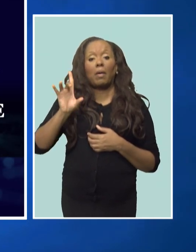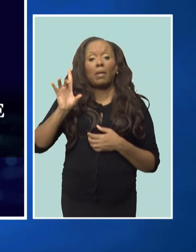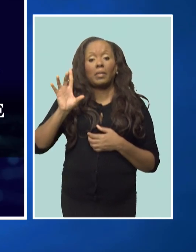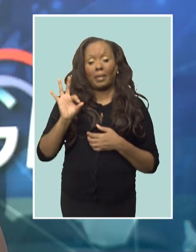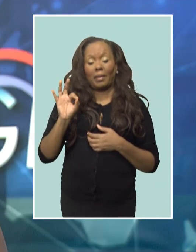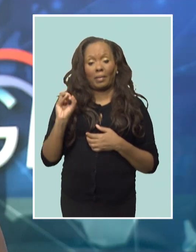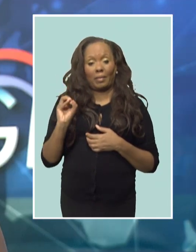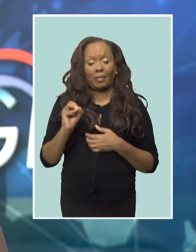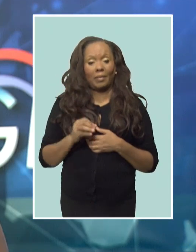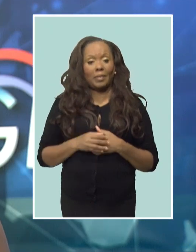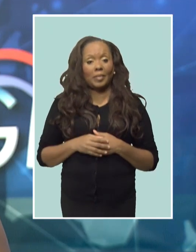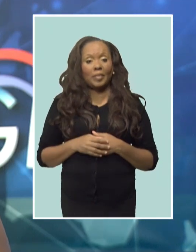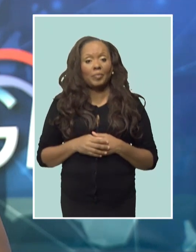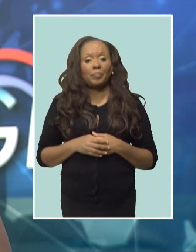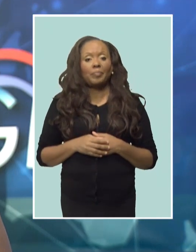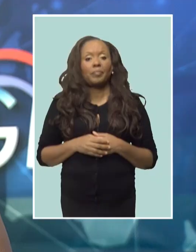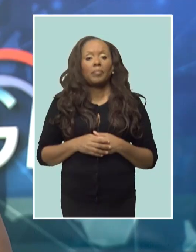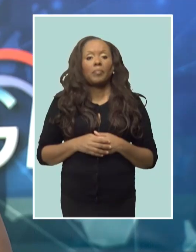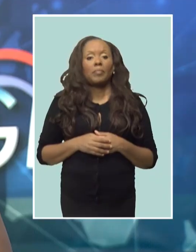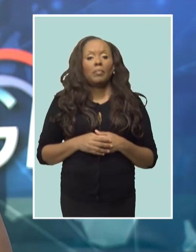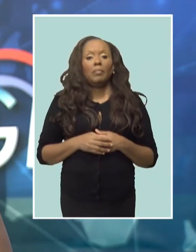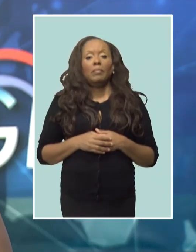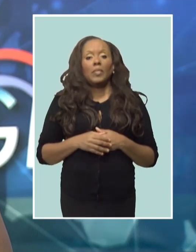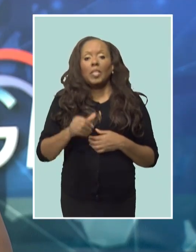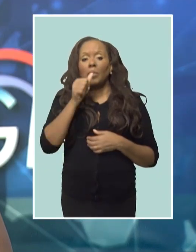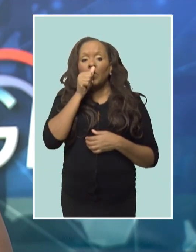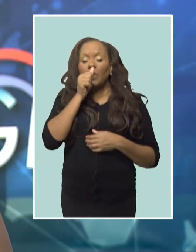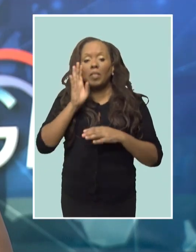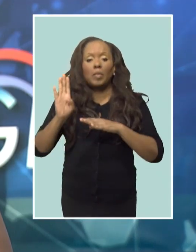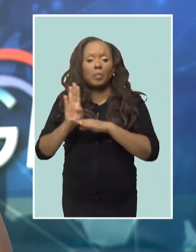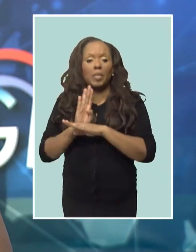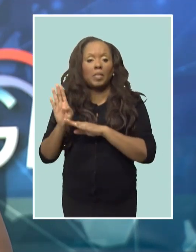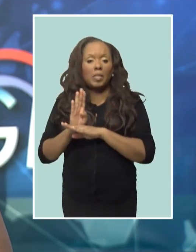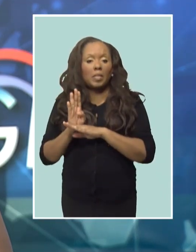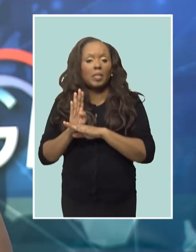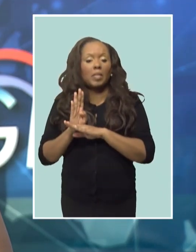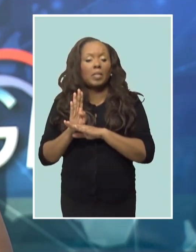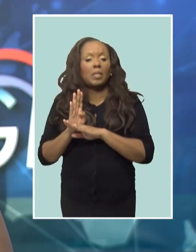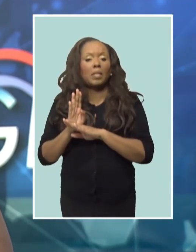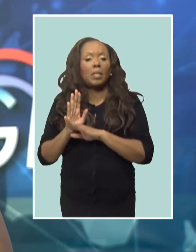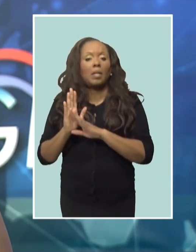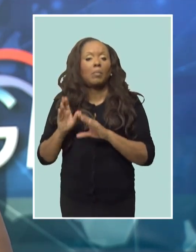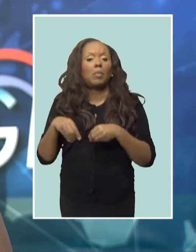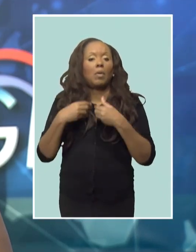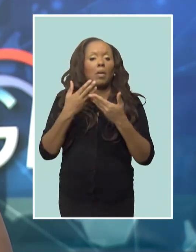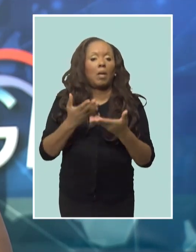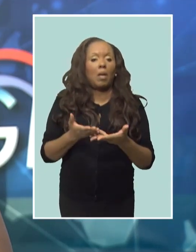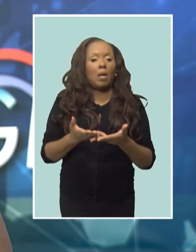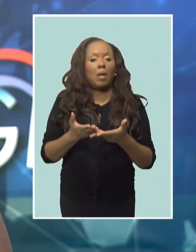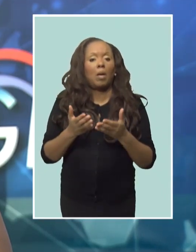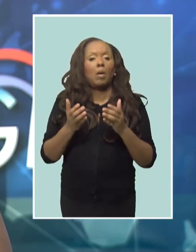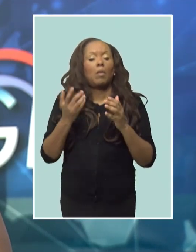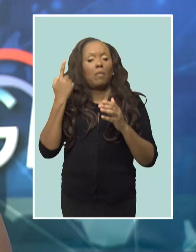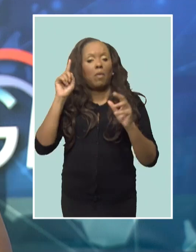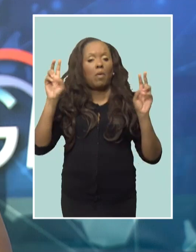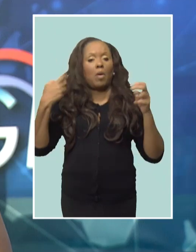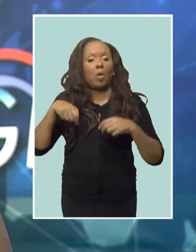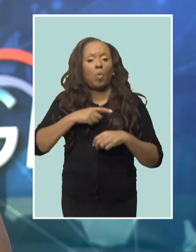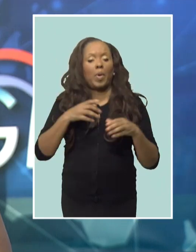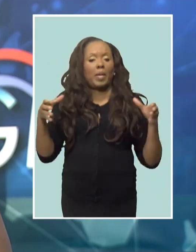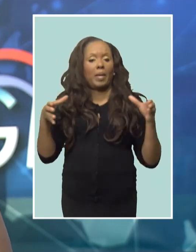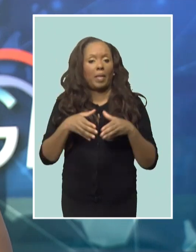430-7190. The private sector has partnered with Regathering 2025, offering millions of dollars for the